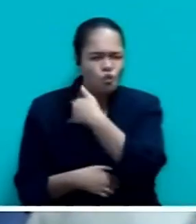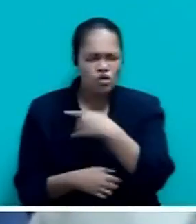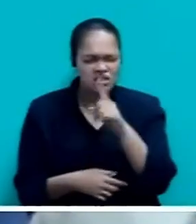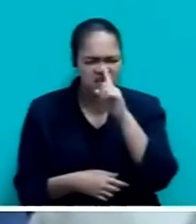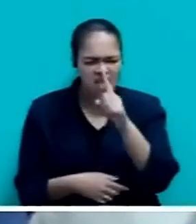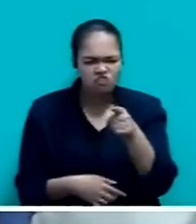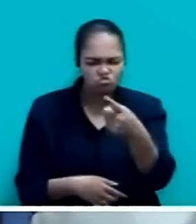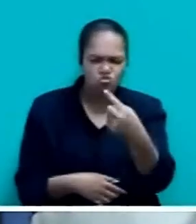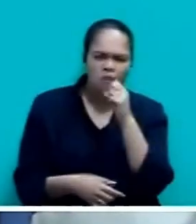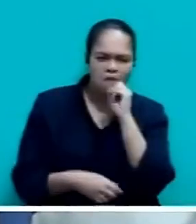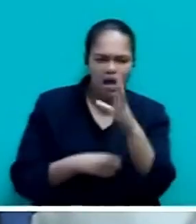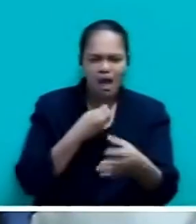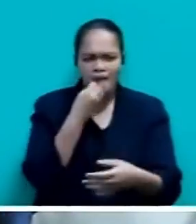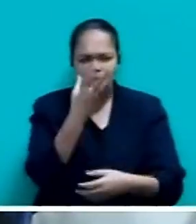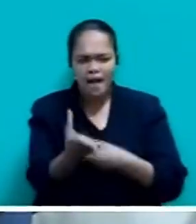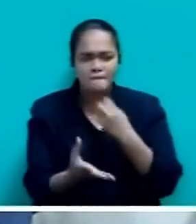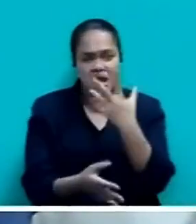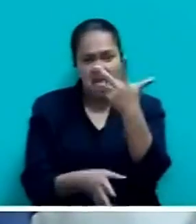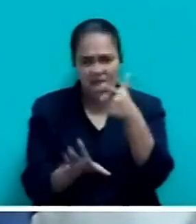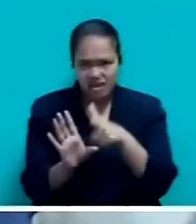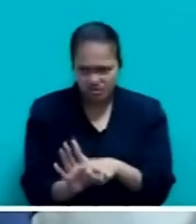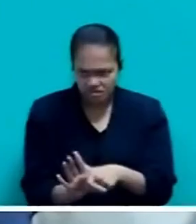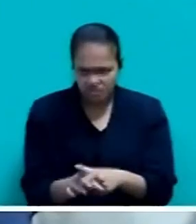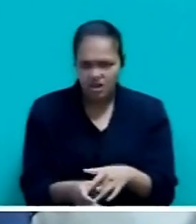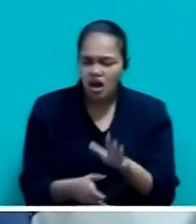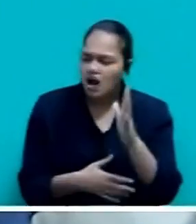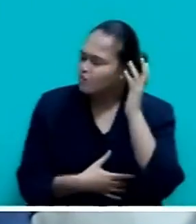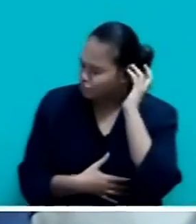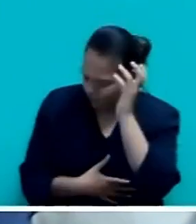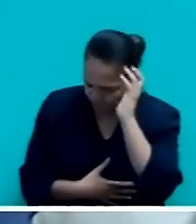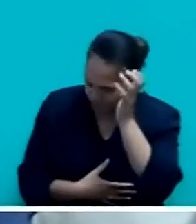8 years. On that ground, I'm sorry, Mr. Speaker.